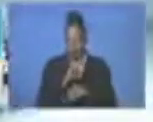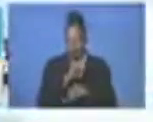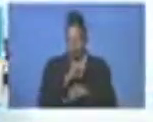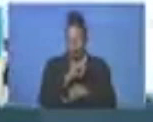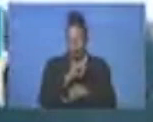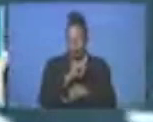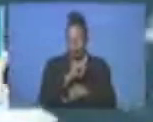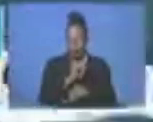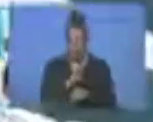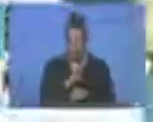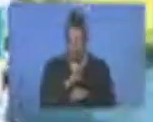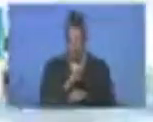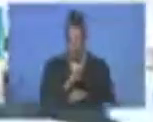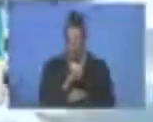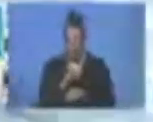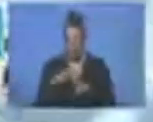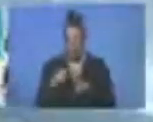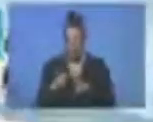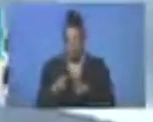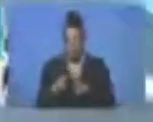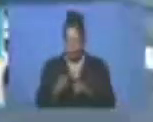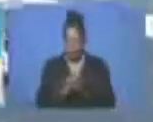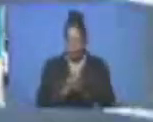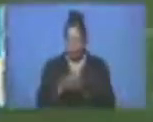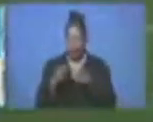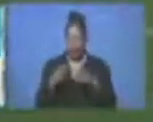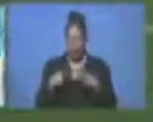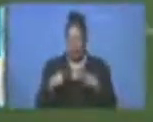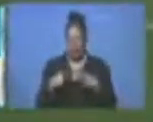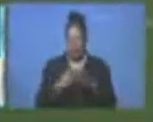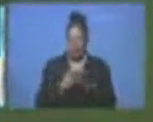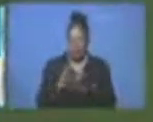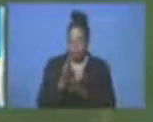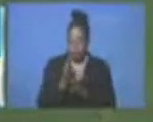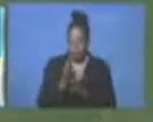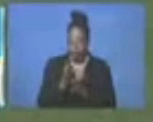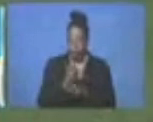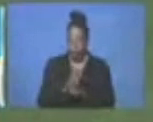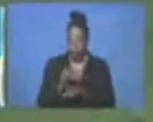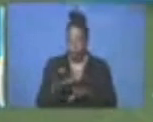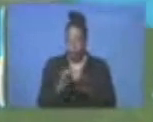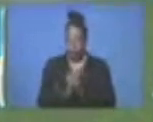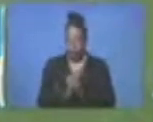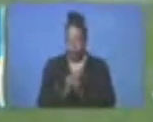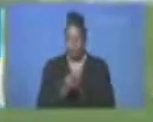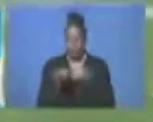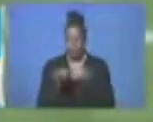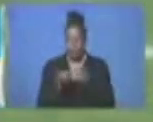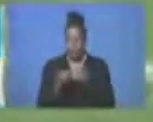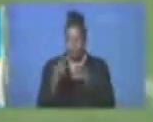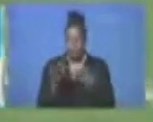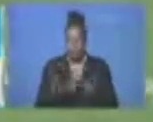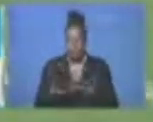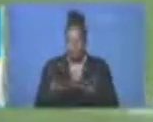to shut the stadium down for a bit and try to get the major work done. A number of other events also set to hit our shores this year.